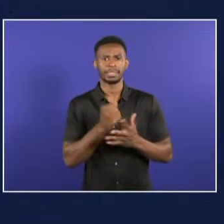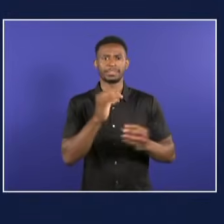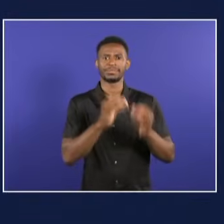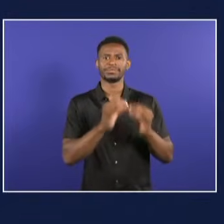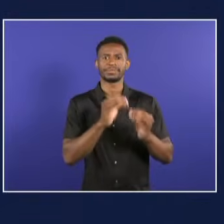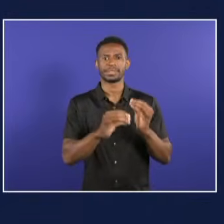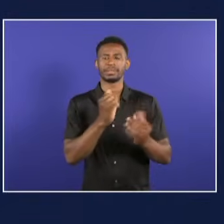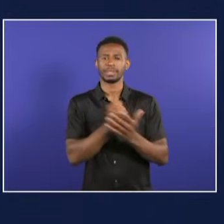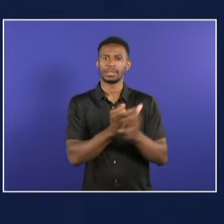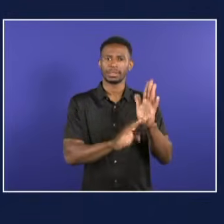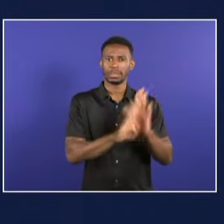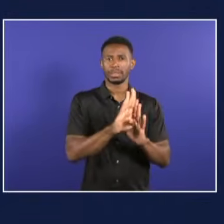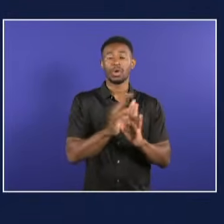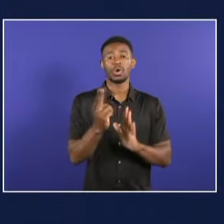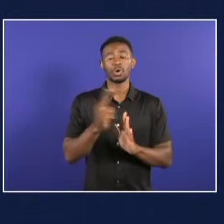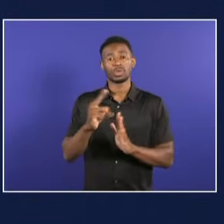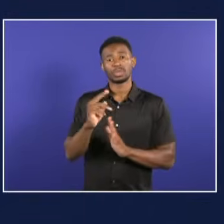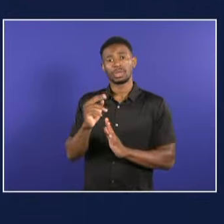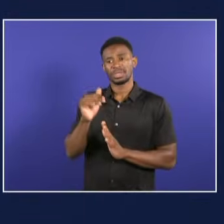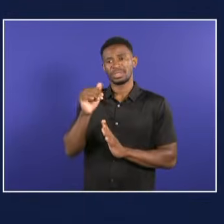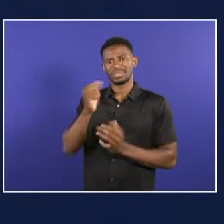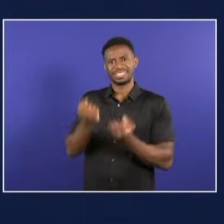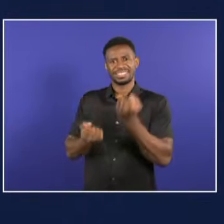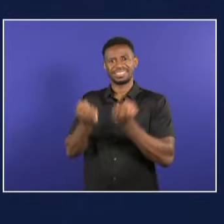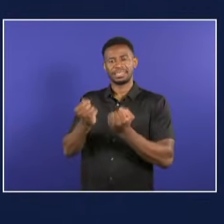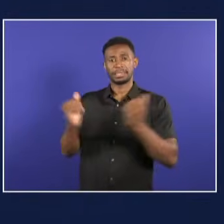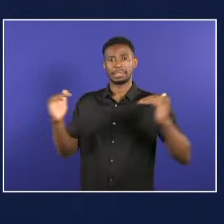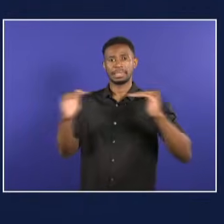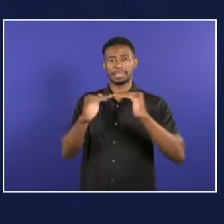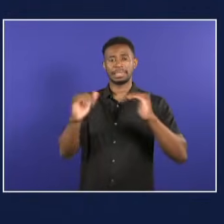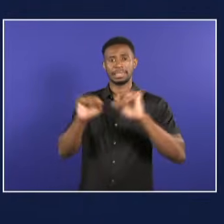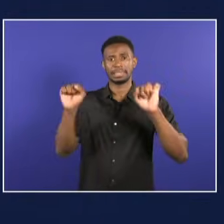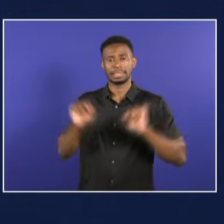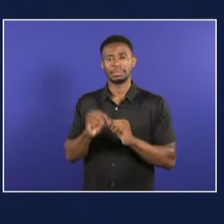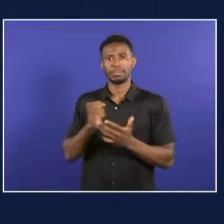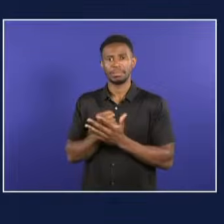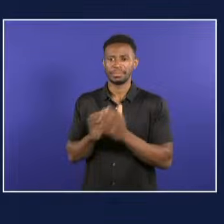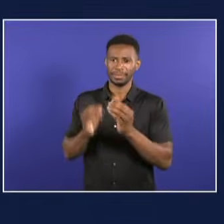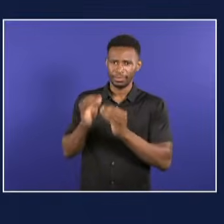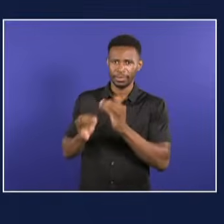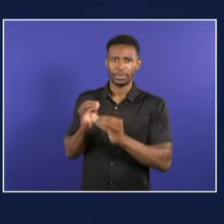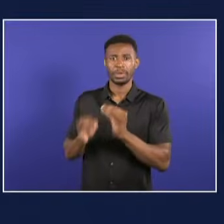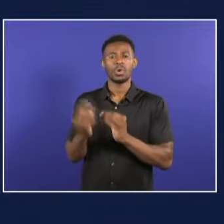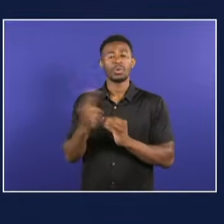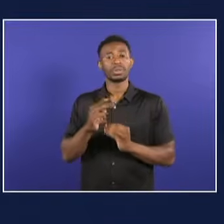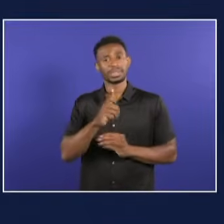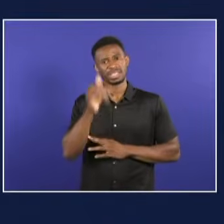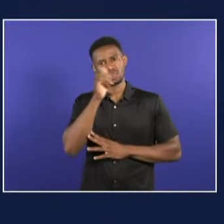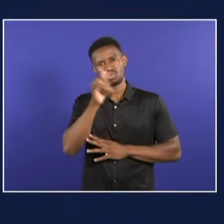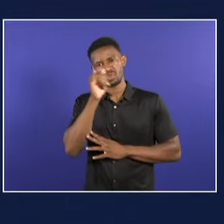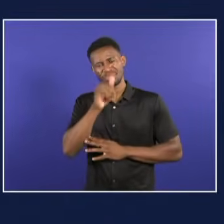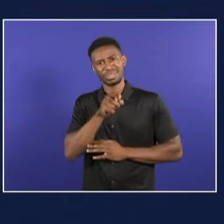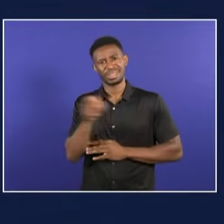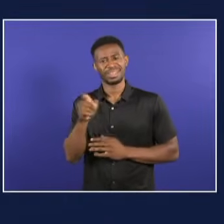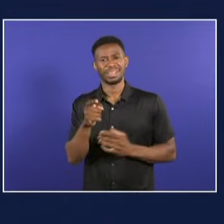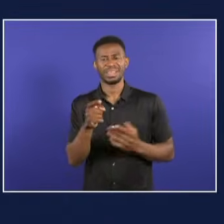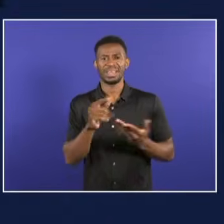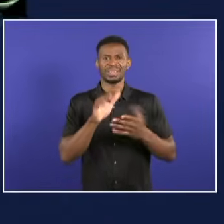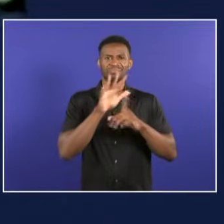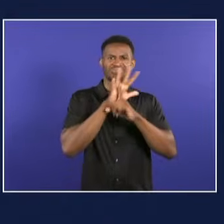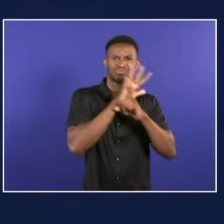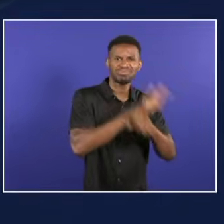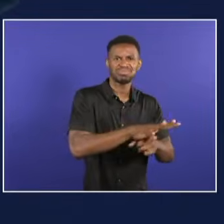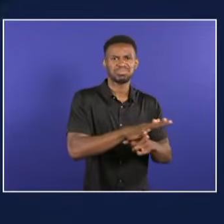break the criminal syndicates that are strangling our economy and terrorizing our communities. We